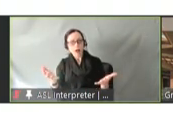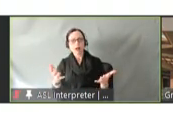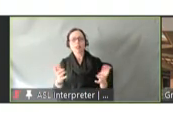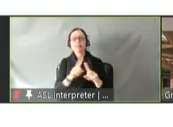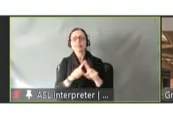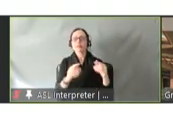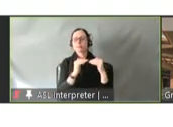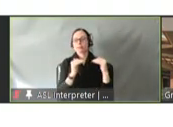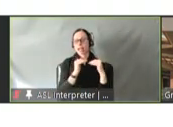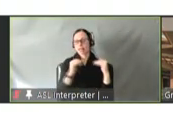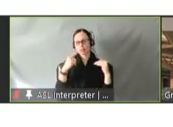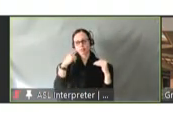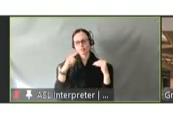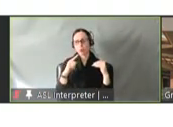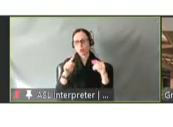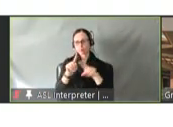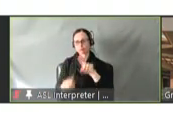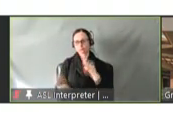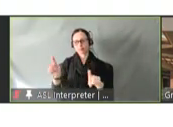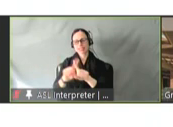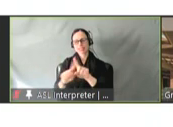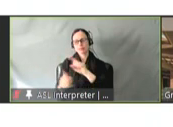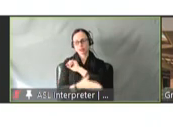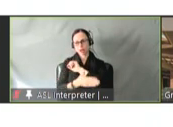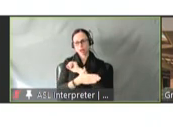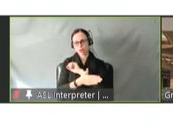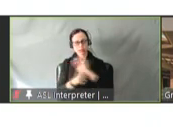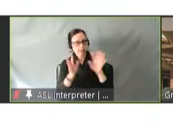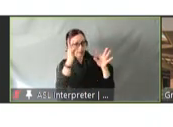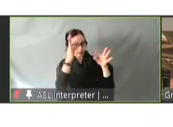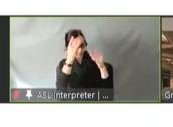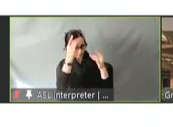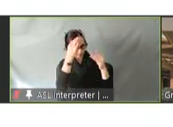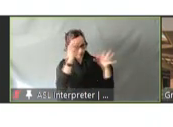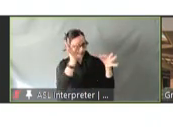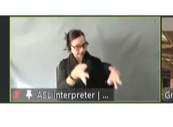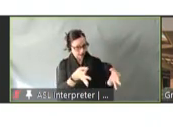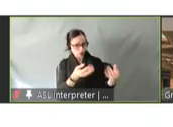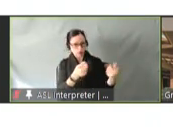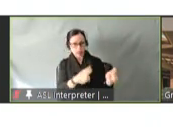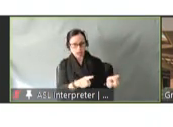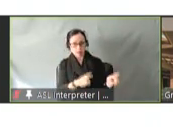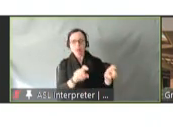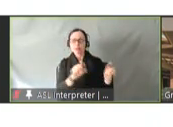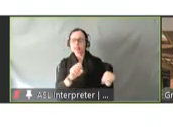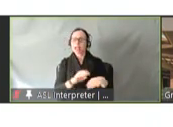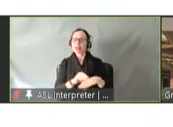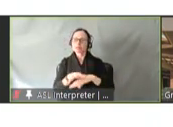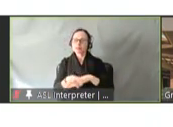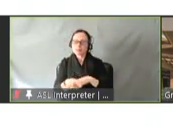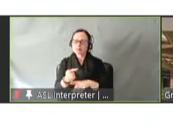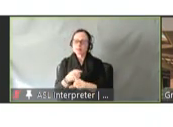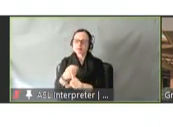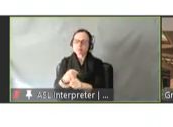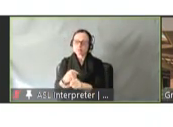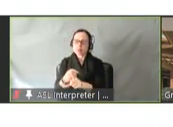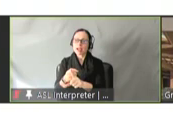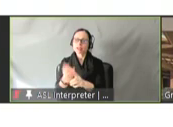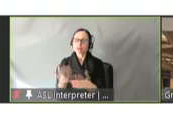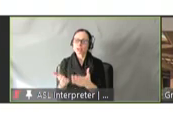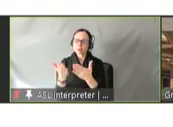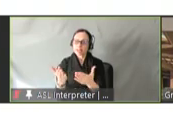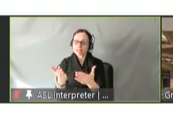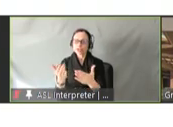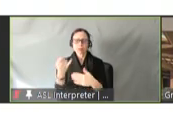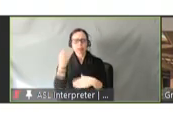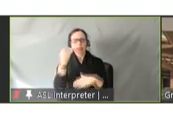at different times, and when that decision-making happens. It can influence recommendations if you're in the middle of a surge versus an